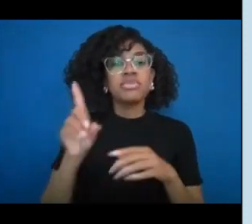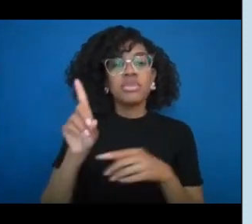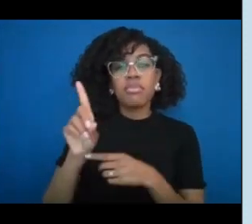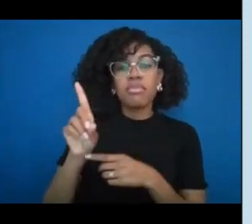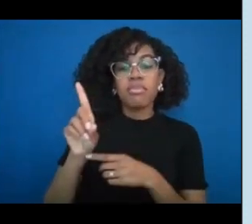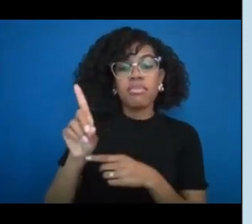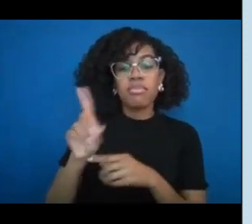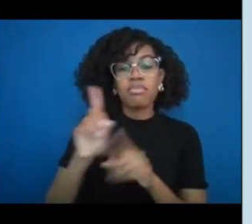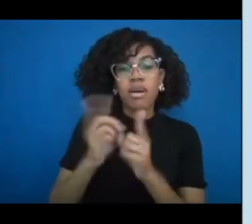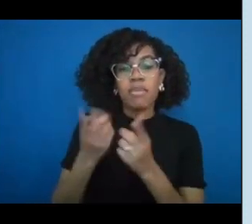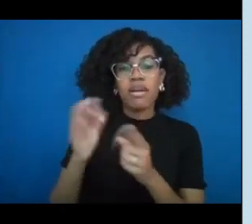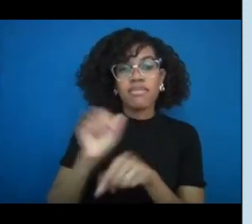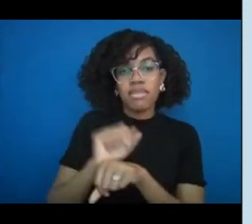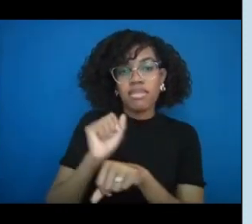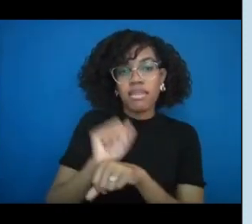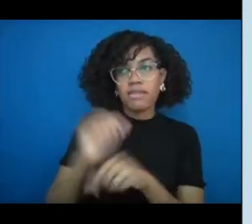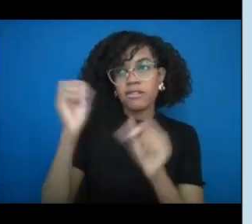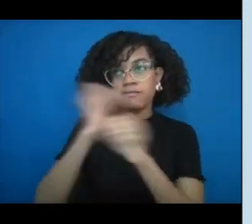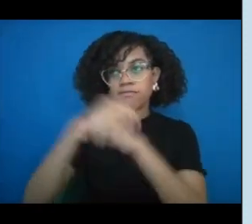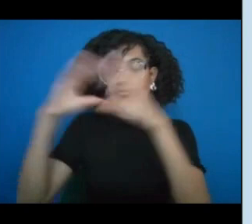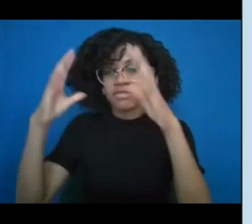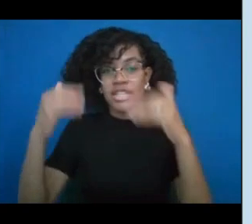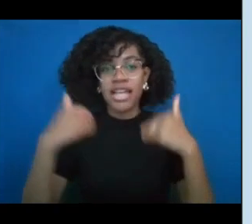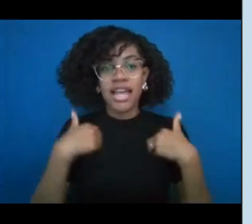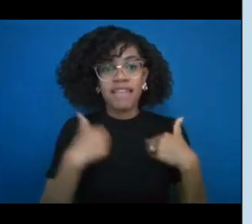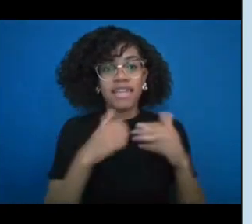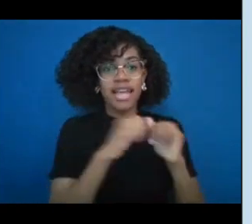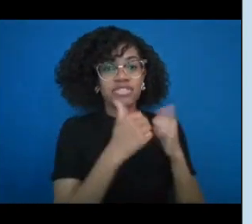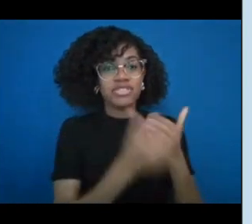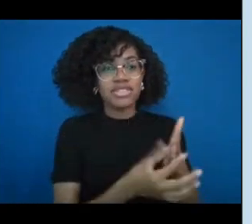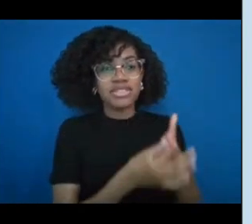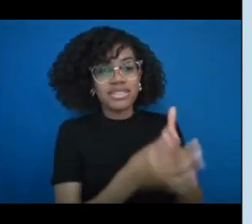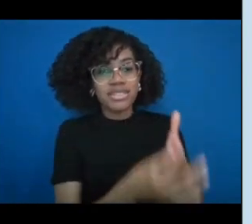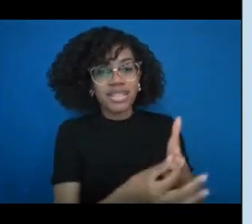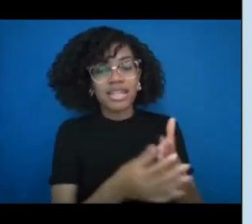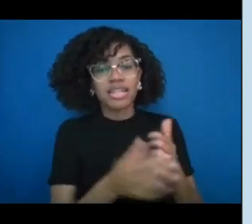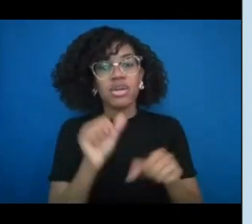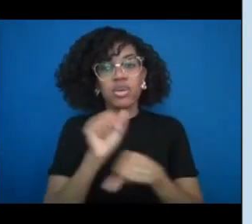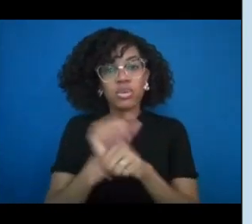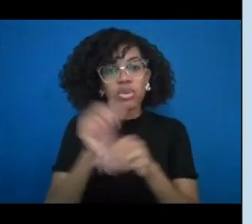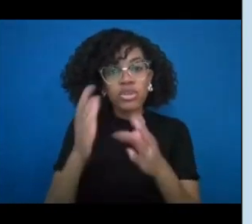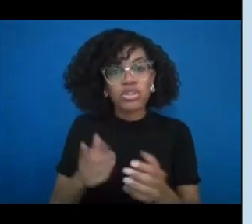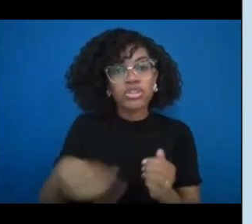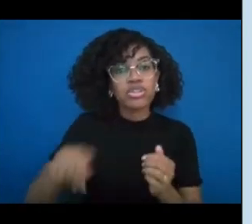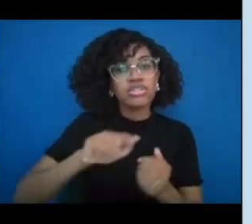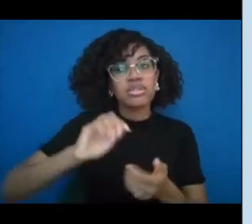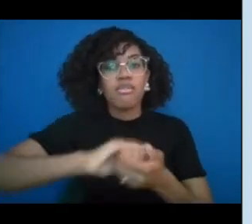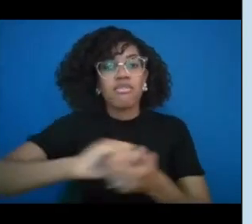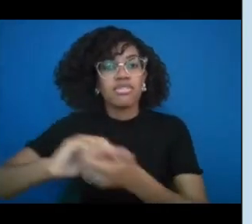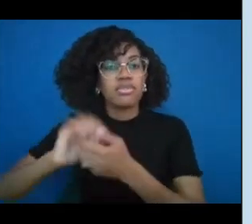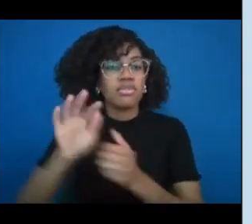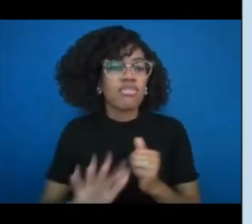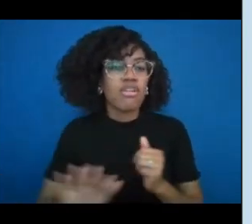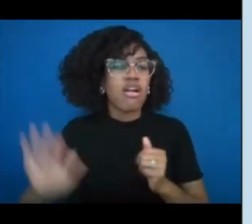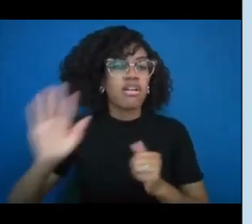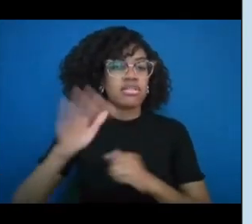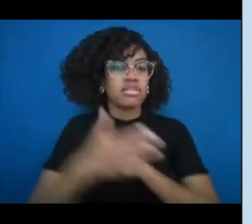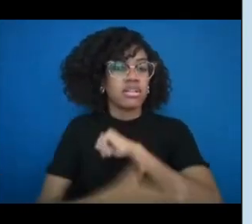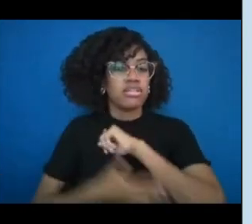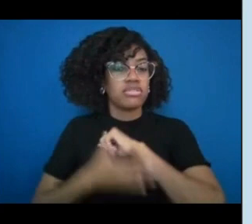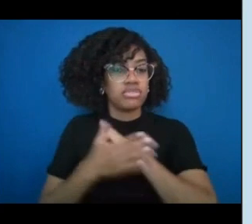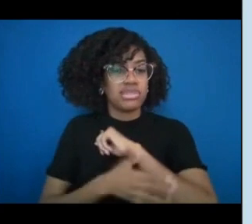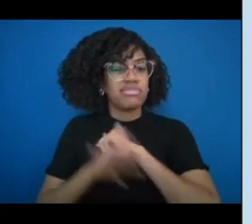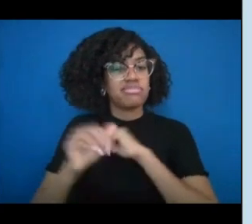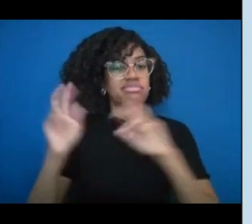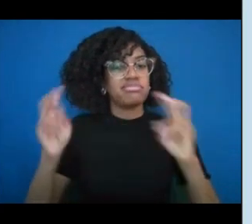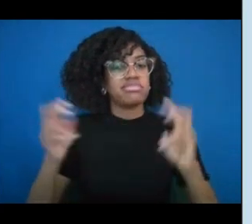industry-led, worker-centered training partnerships and systems across the country. That's for the Good Jobs Challenge